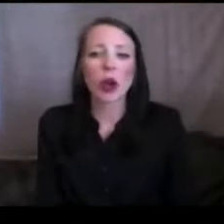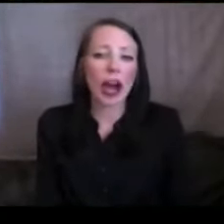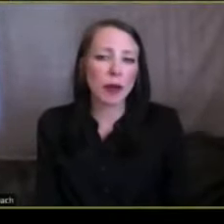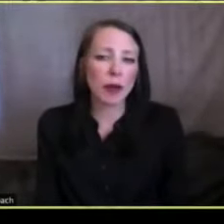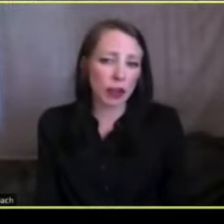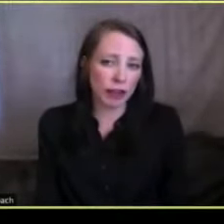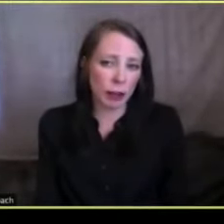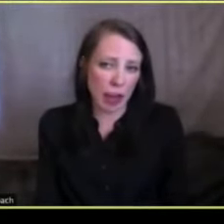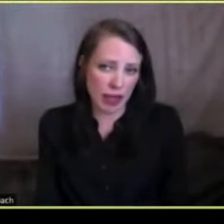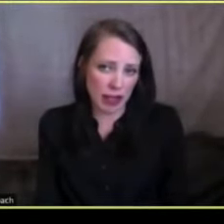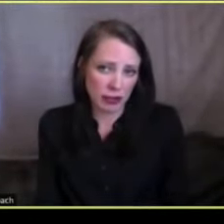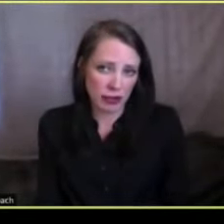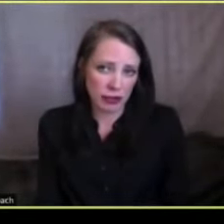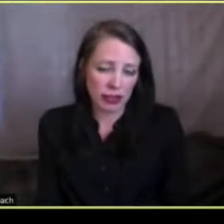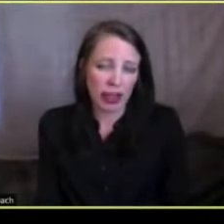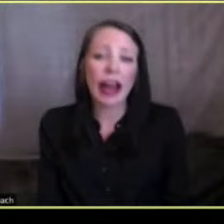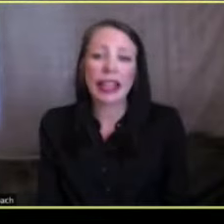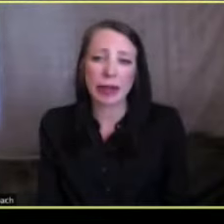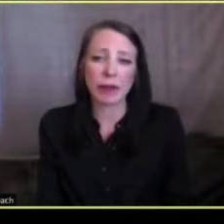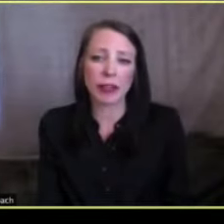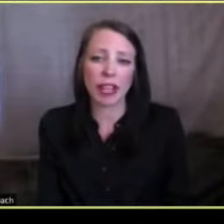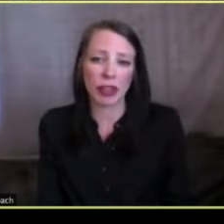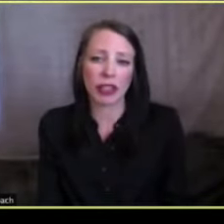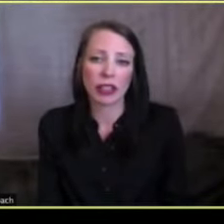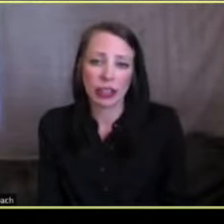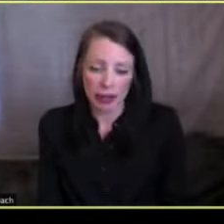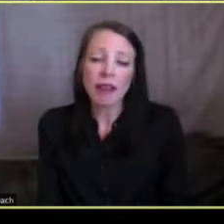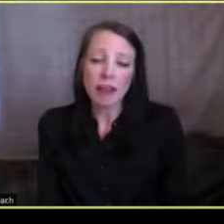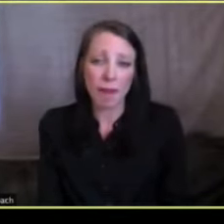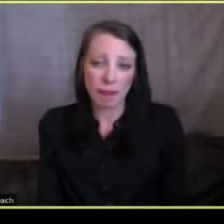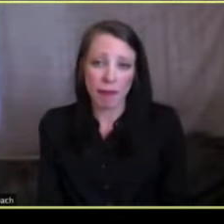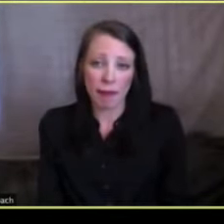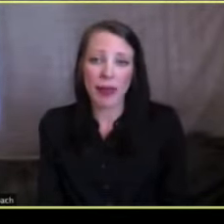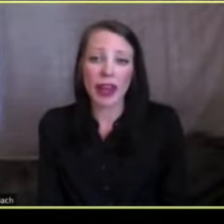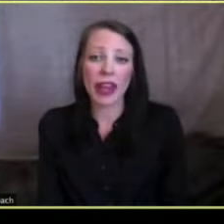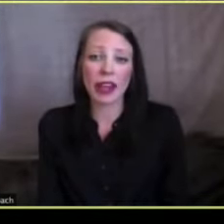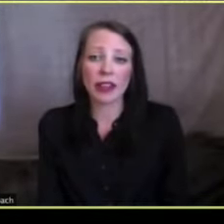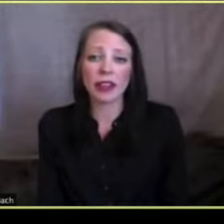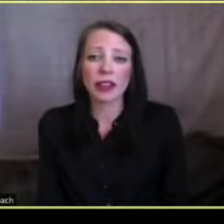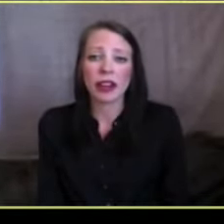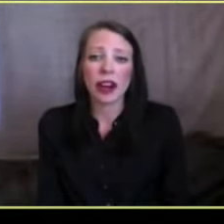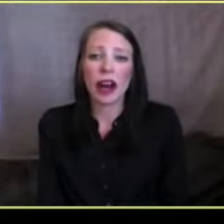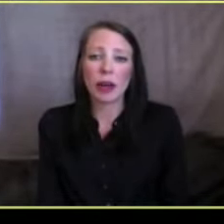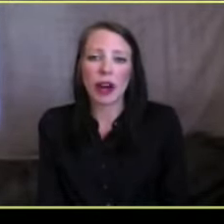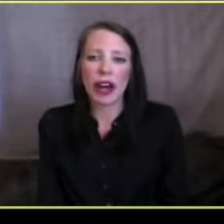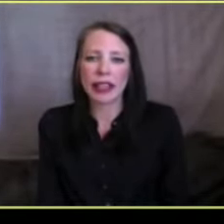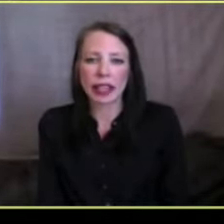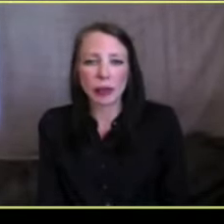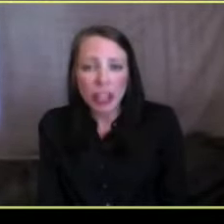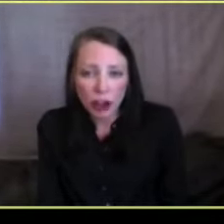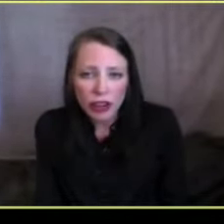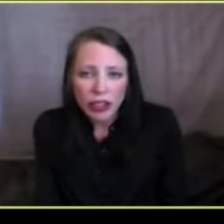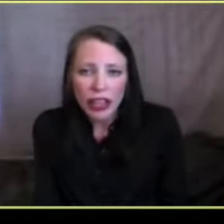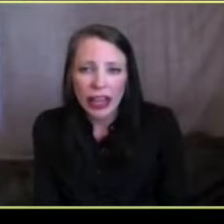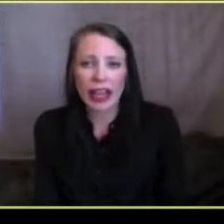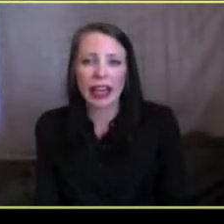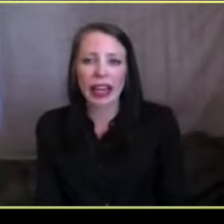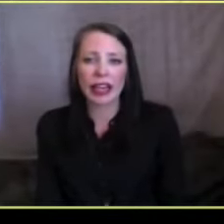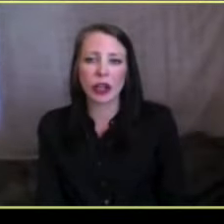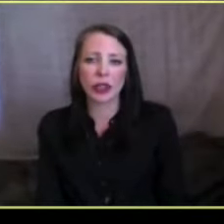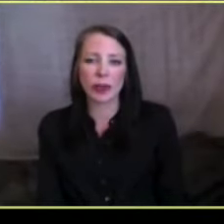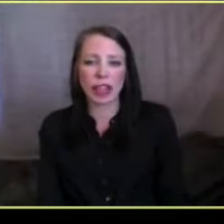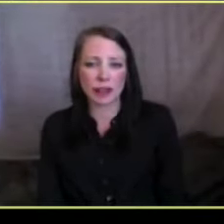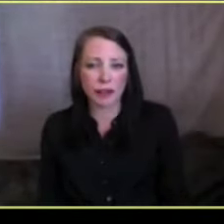So I moved over from Yemen. I came from Yemen. Yep. And I came here, and I